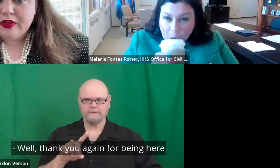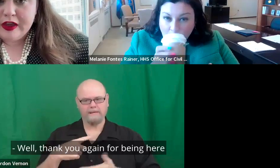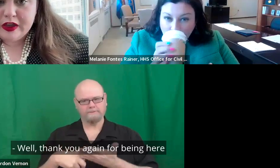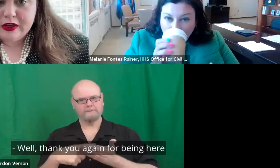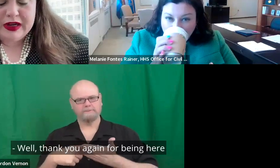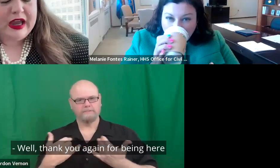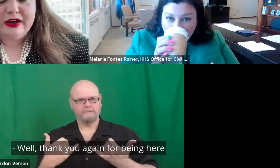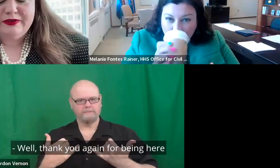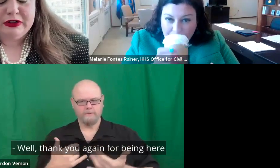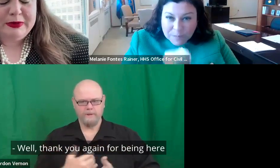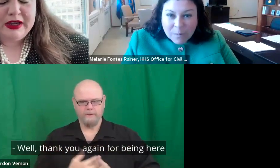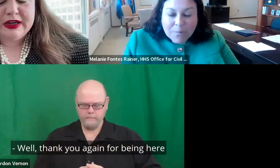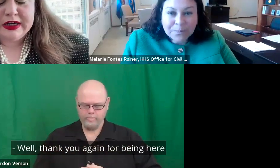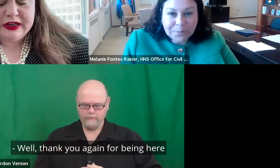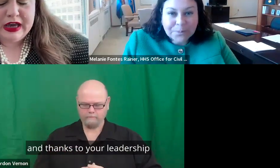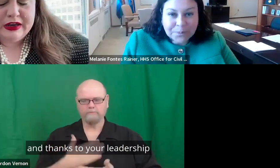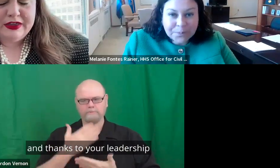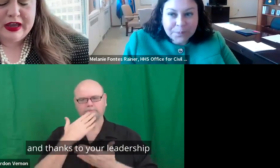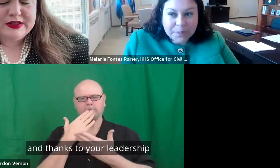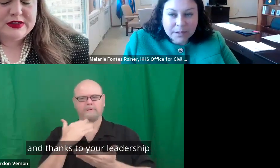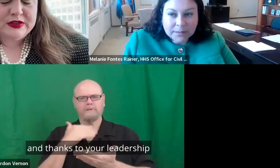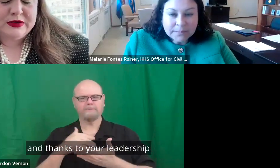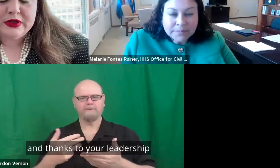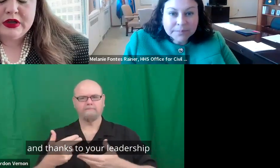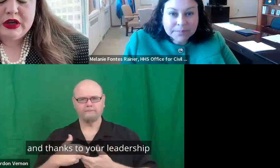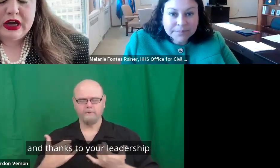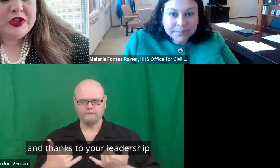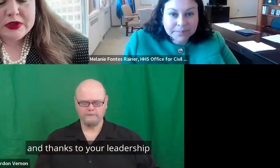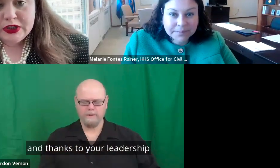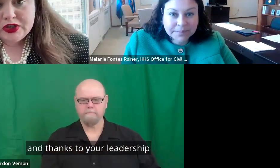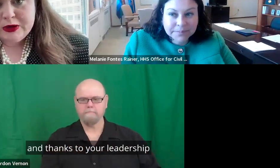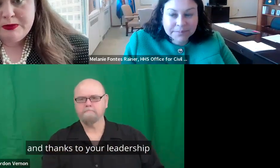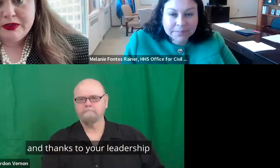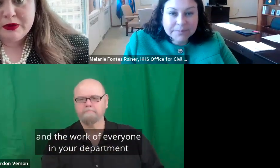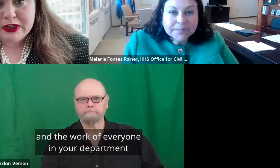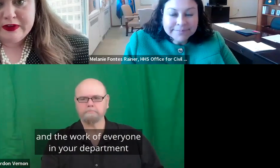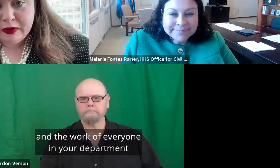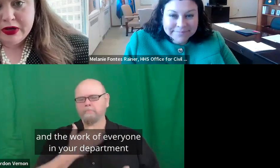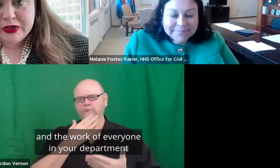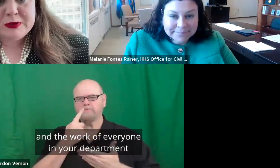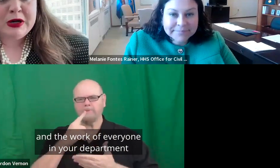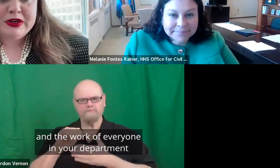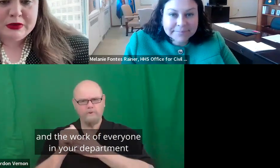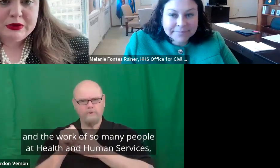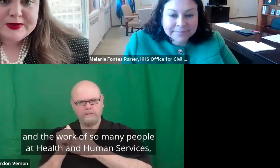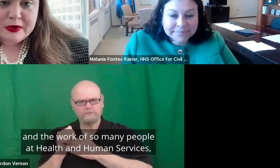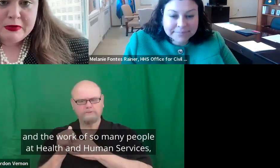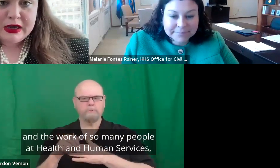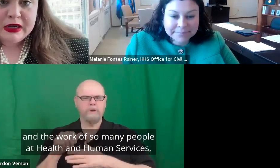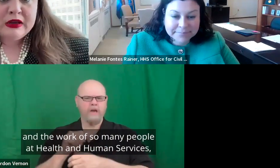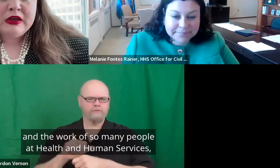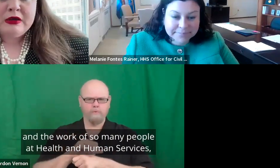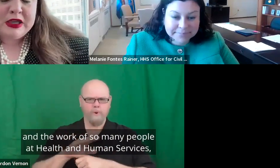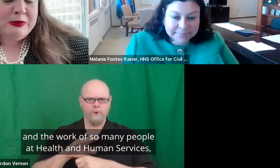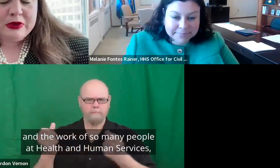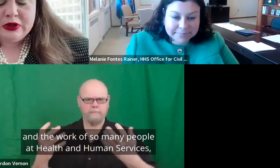Well, thank you again for being here, and thanks to your leadership and the work of everyone in your department and the work of so